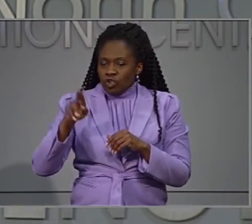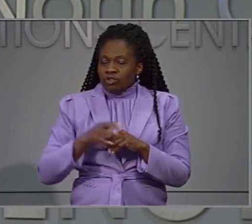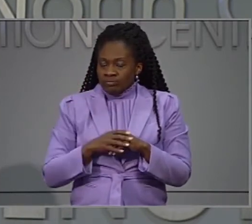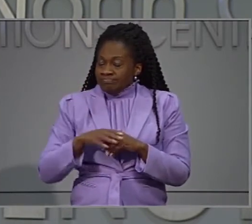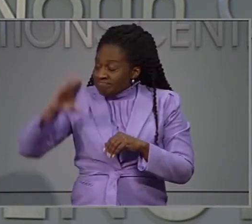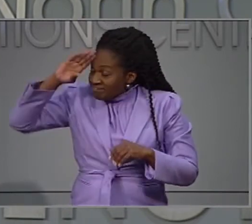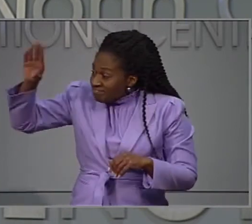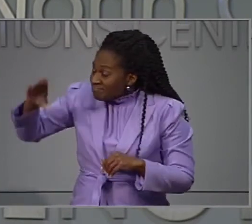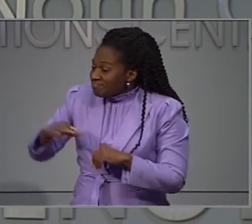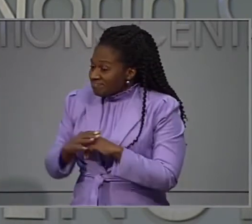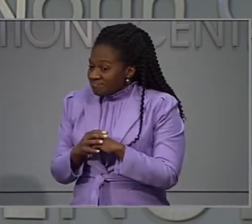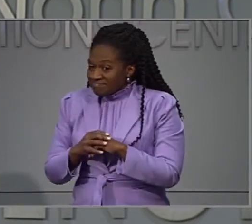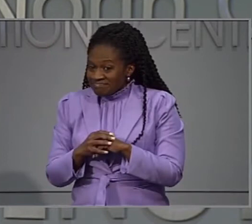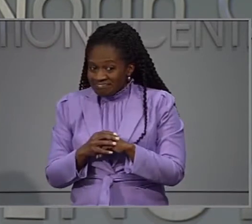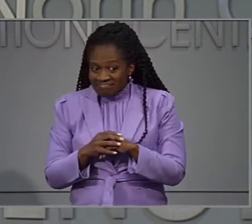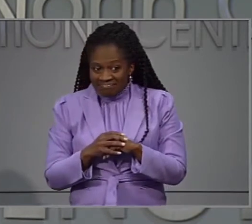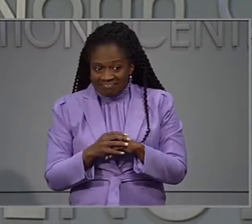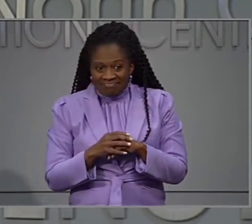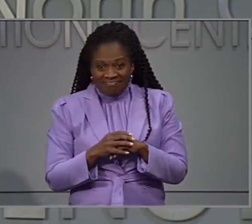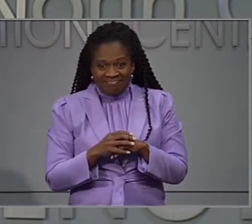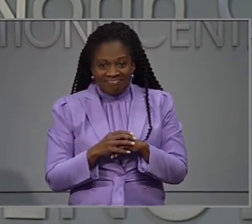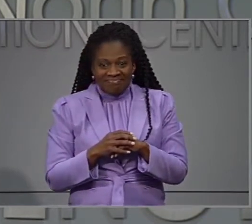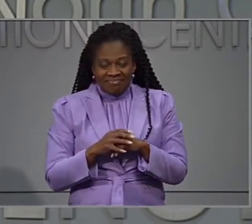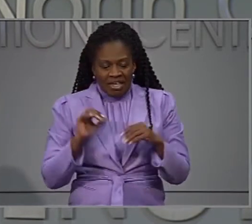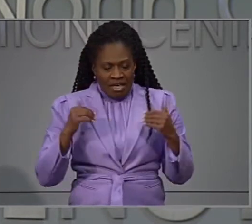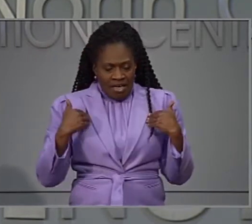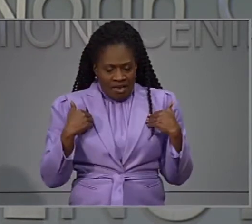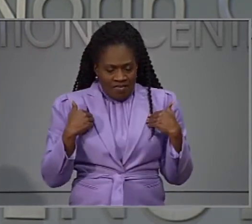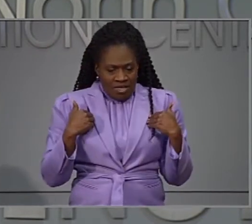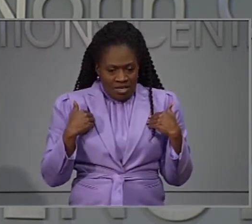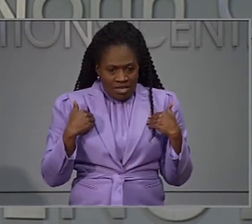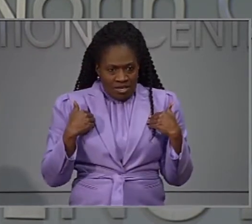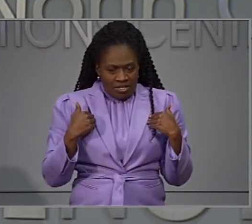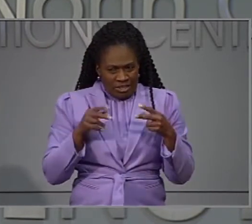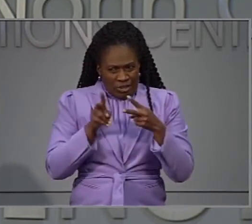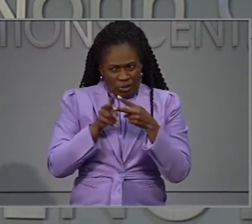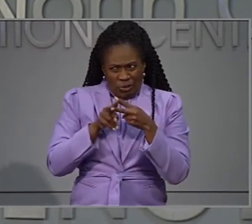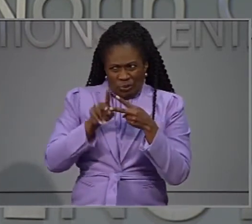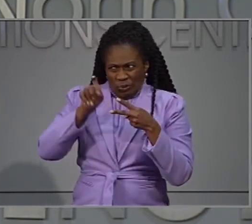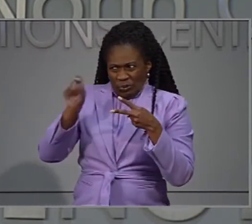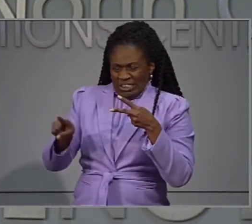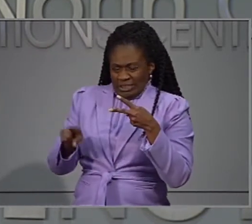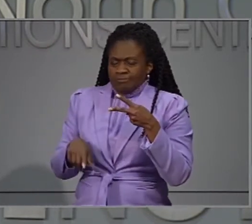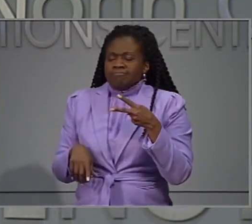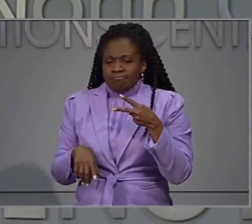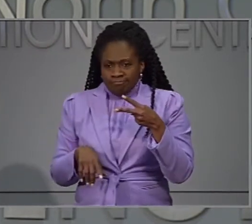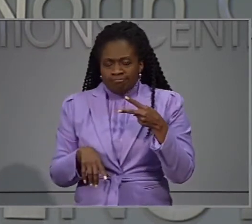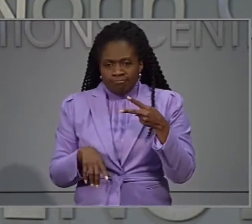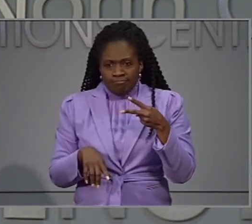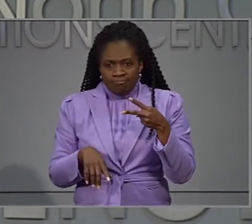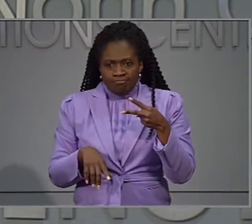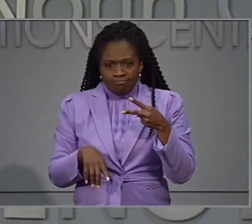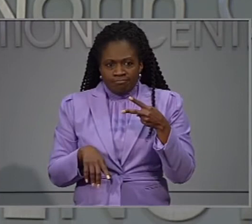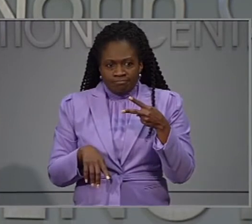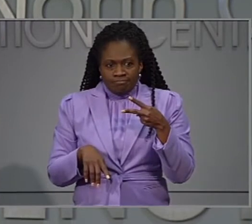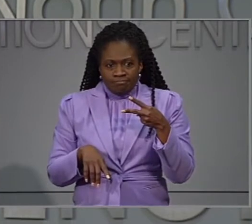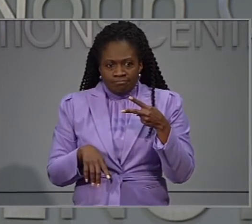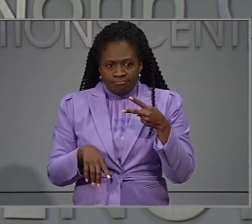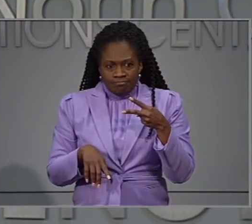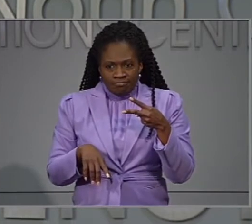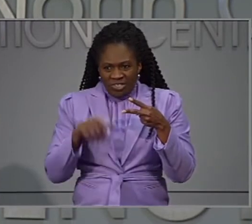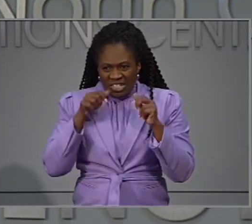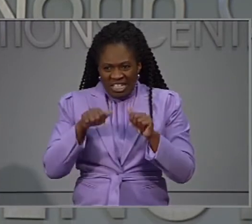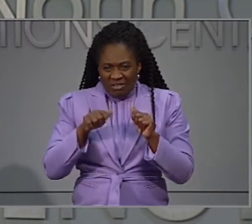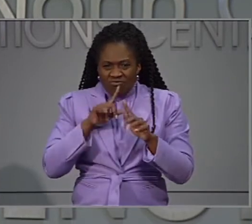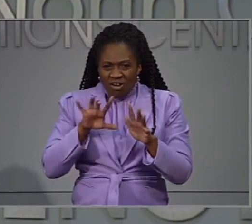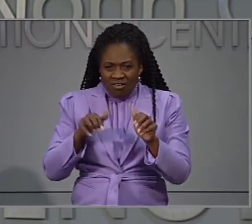Hey, I have a three-part question since we haven't really been able to get much